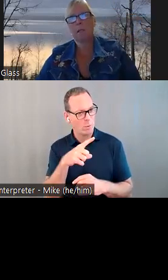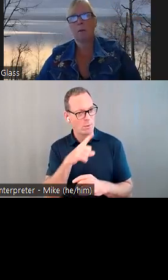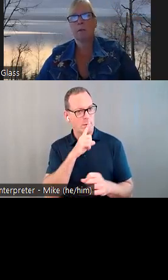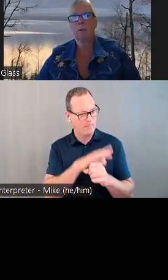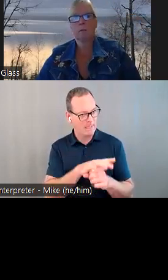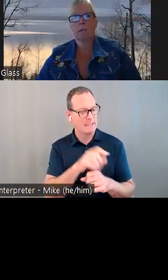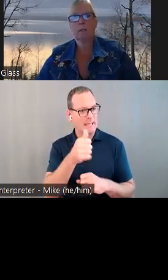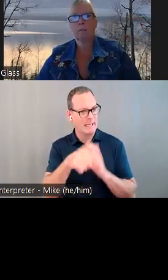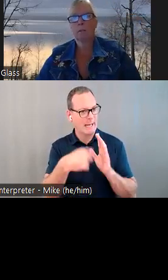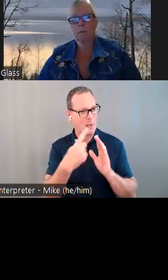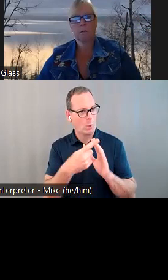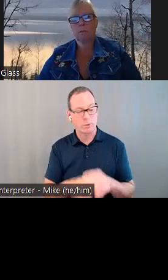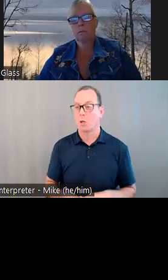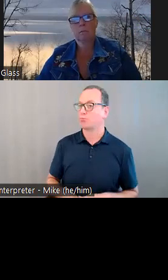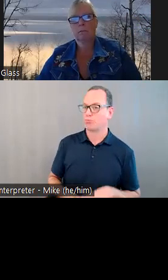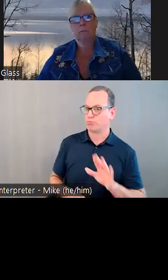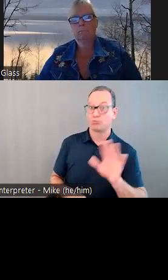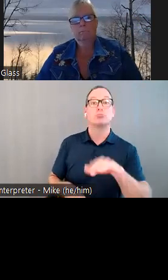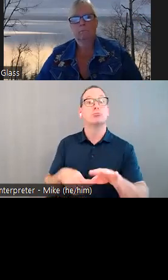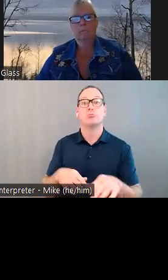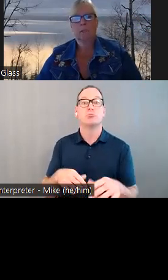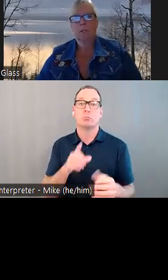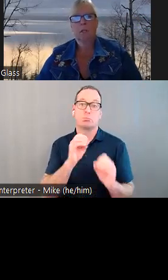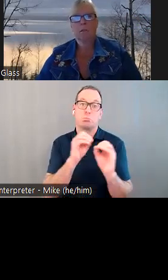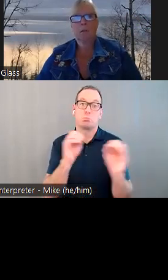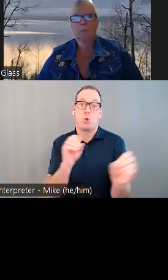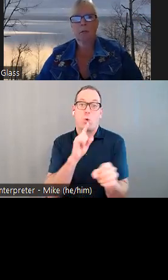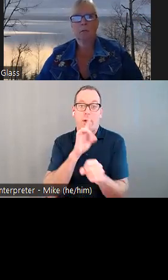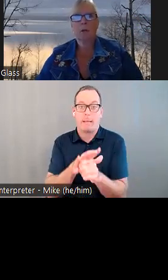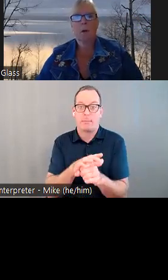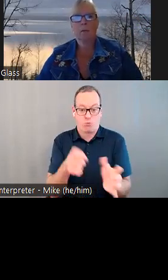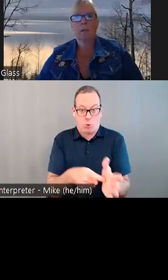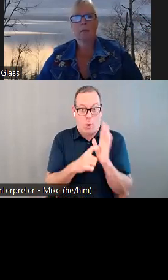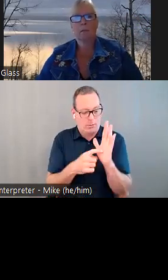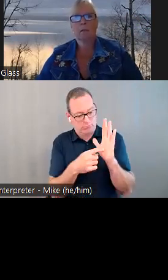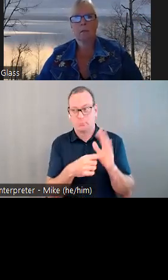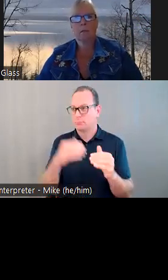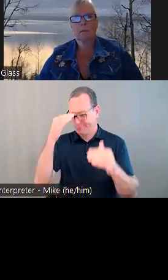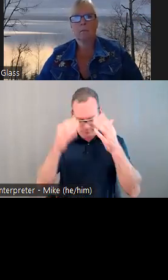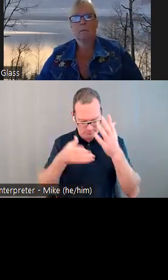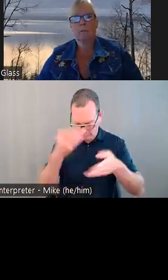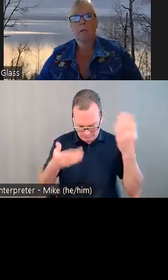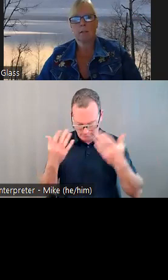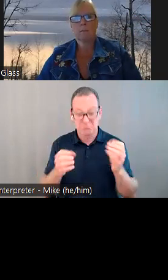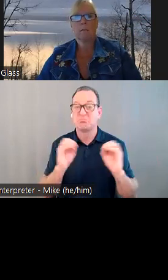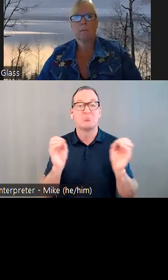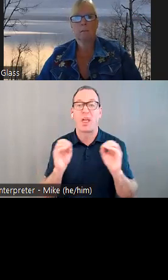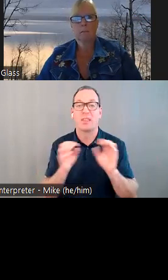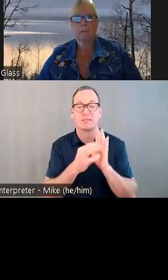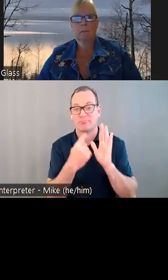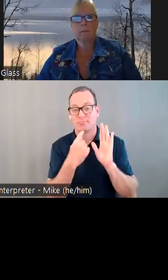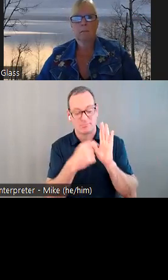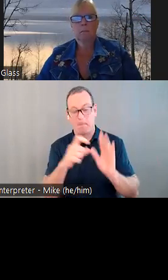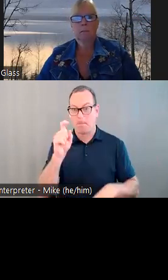commit 10 hours, Janet. It's not a written requirement for us.